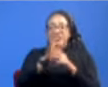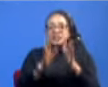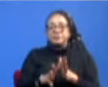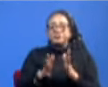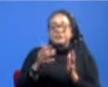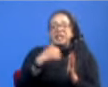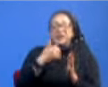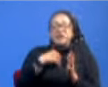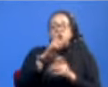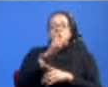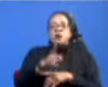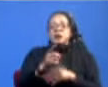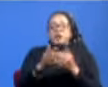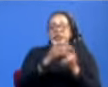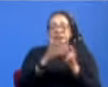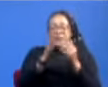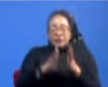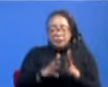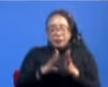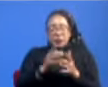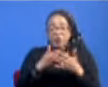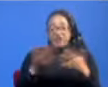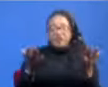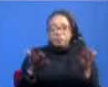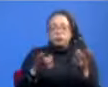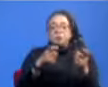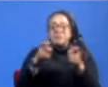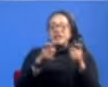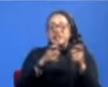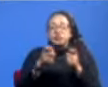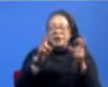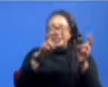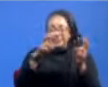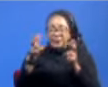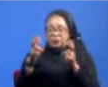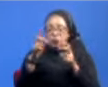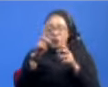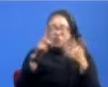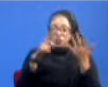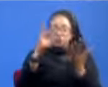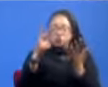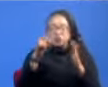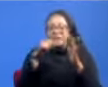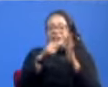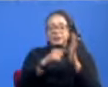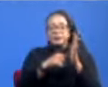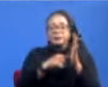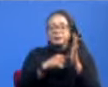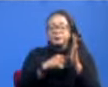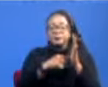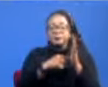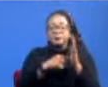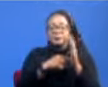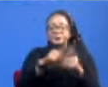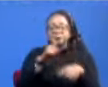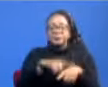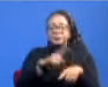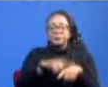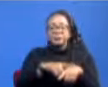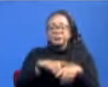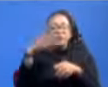to the caretaker. However, we managed to extract one or two details. So vile huyo taxi aliripota asubuhi